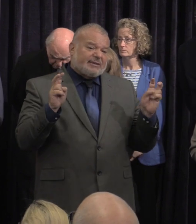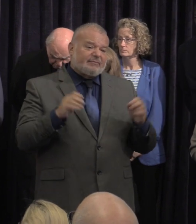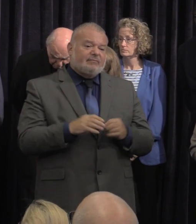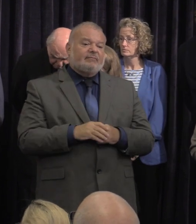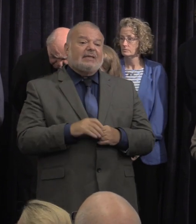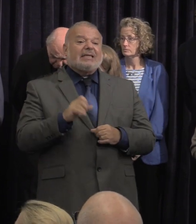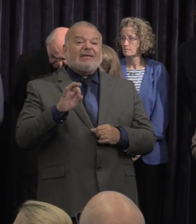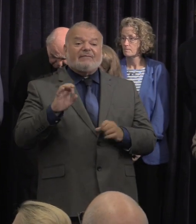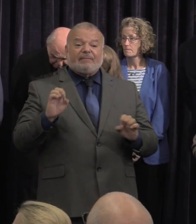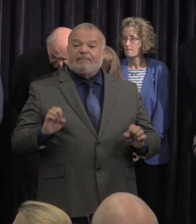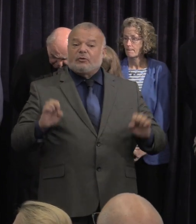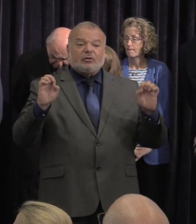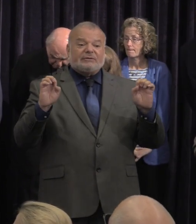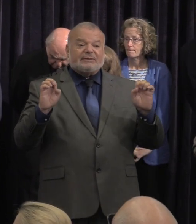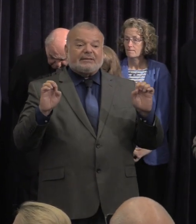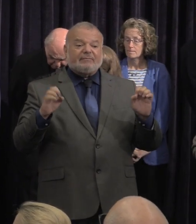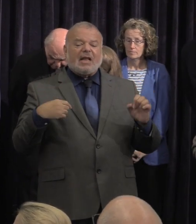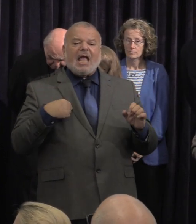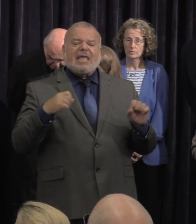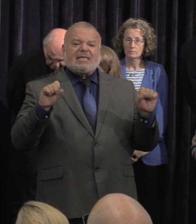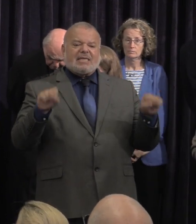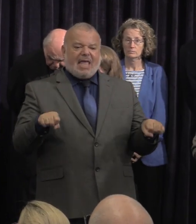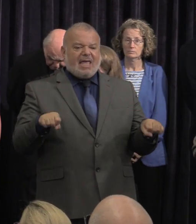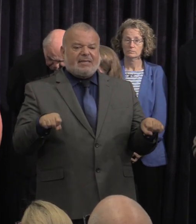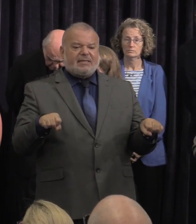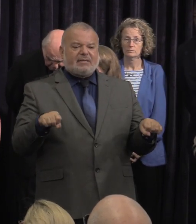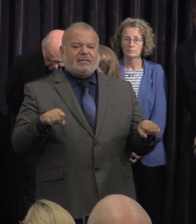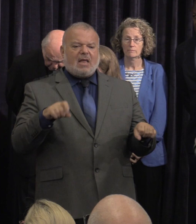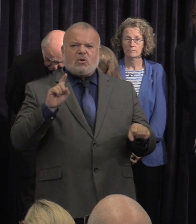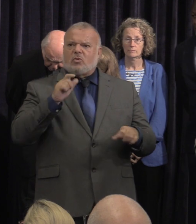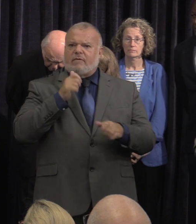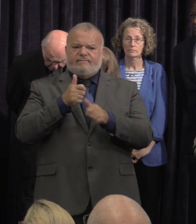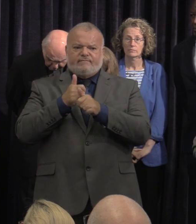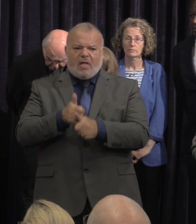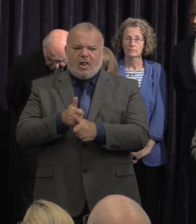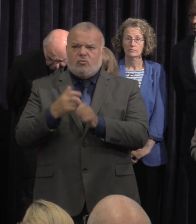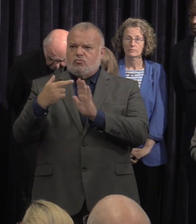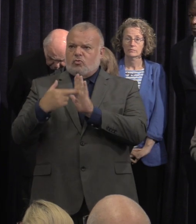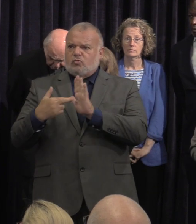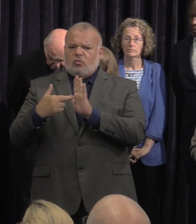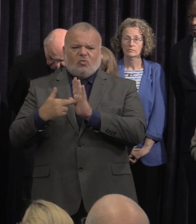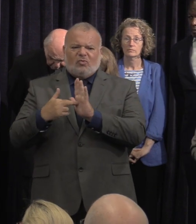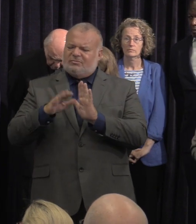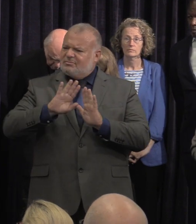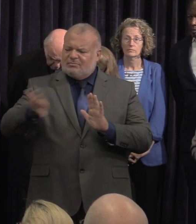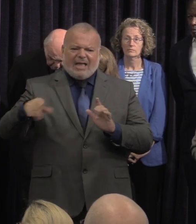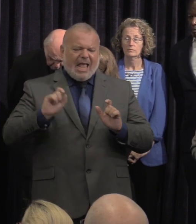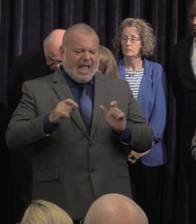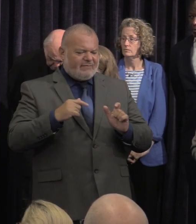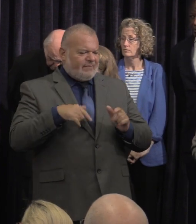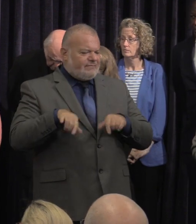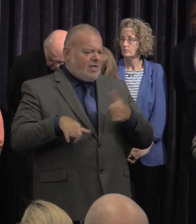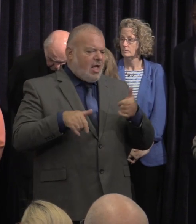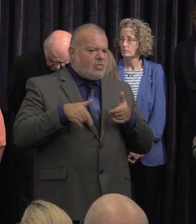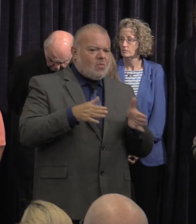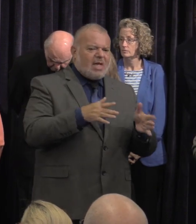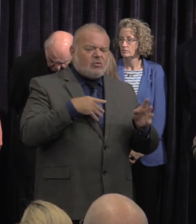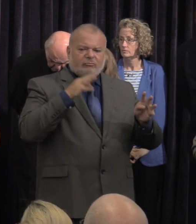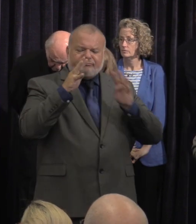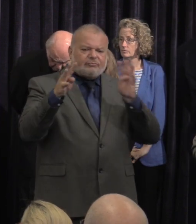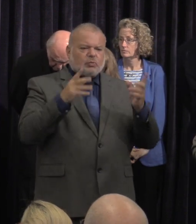necessary to assist with the situation. I mentioned that our administration has and will continue to look to utilize